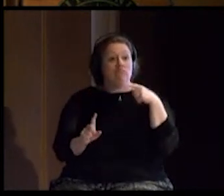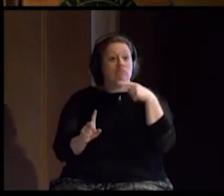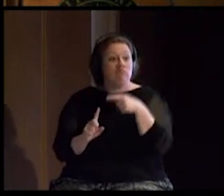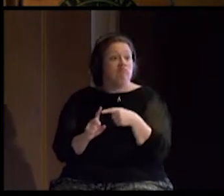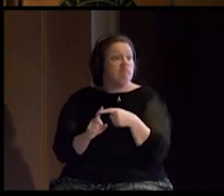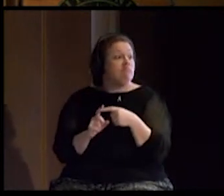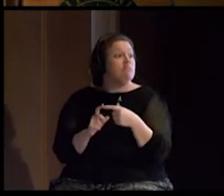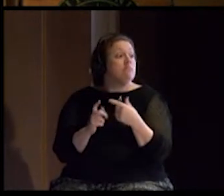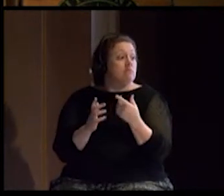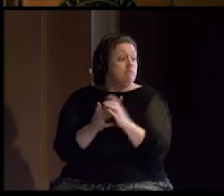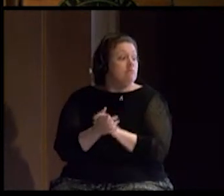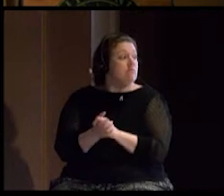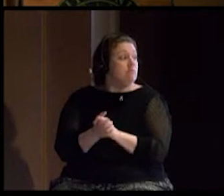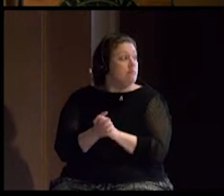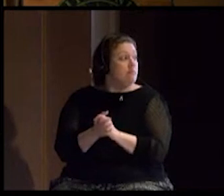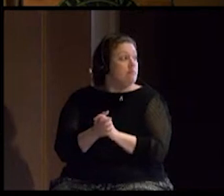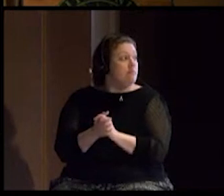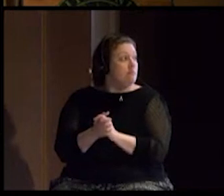where